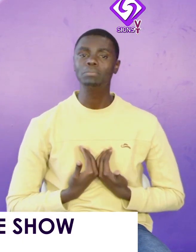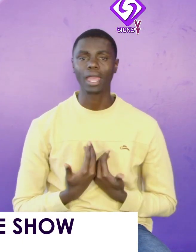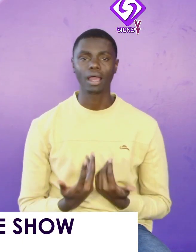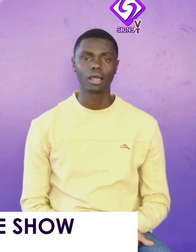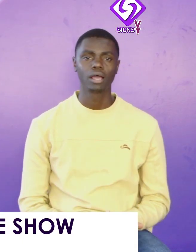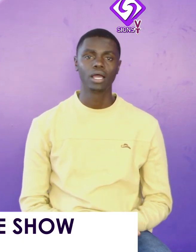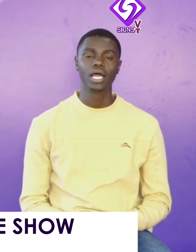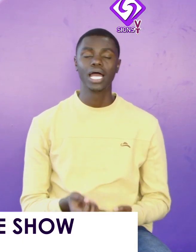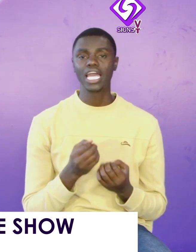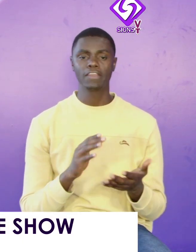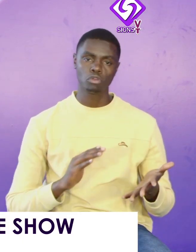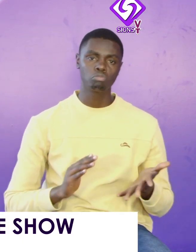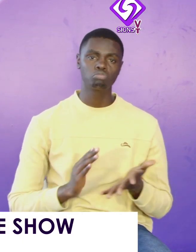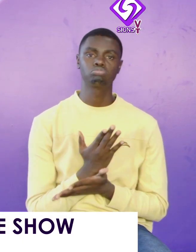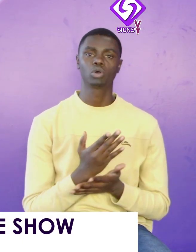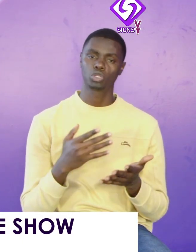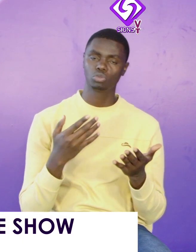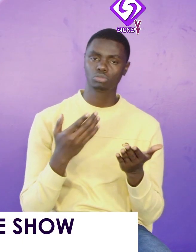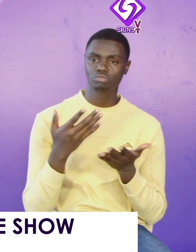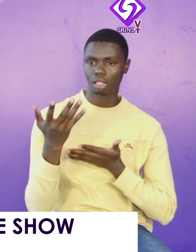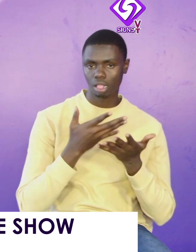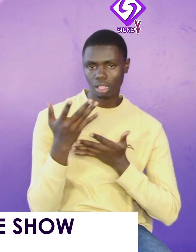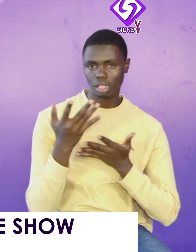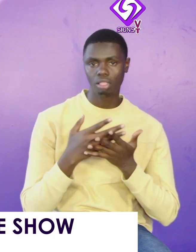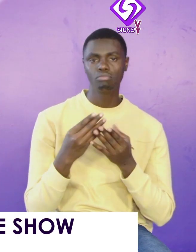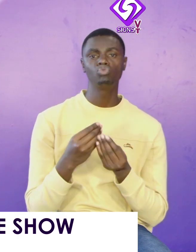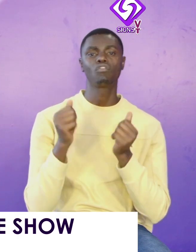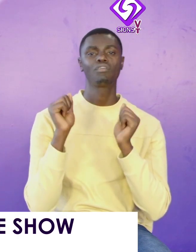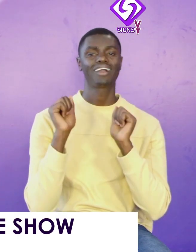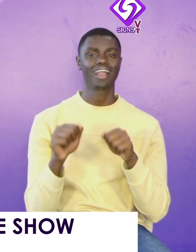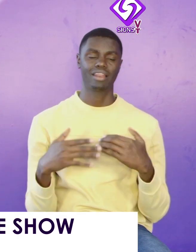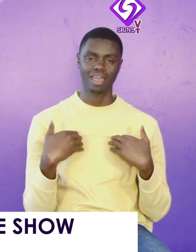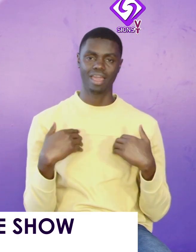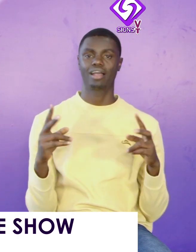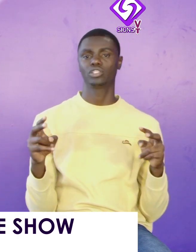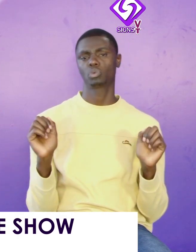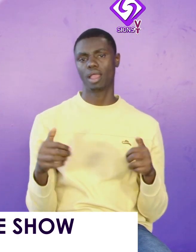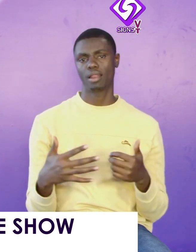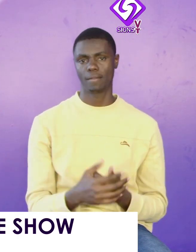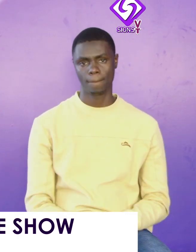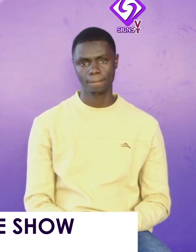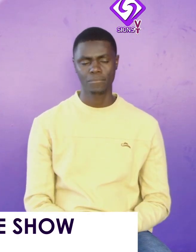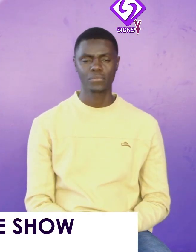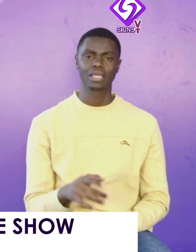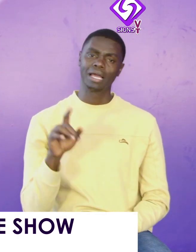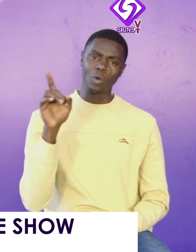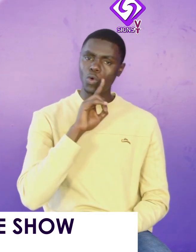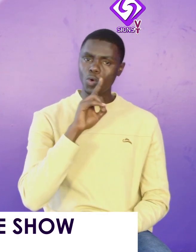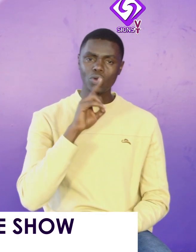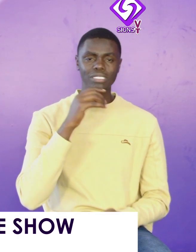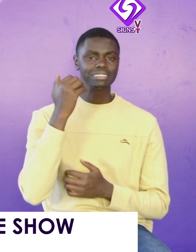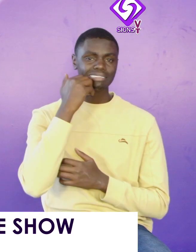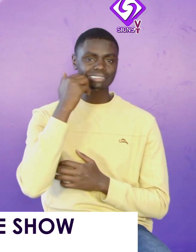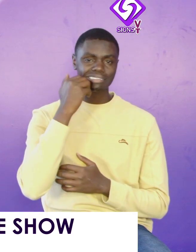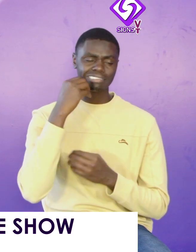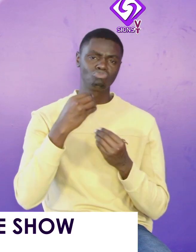you demystified it, if you talked to somebody, you can overcome a health issue. Yeah. Chronic diseases are fought.